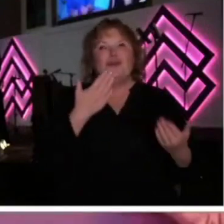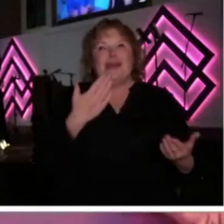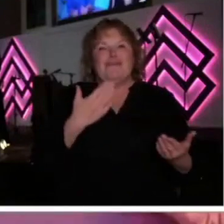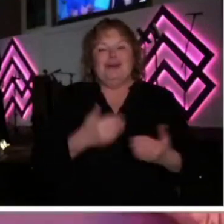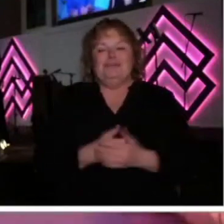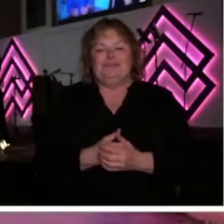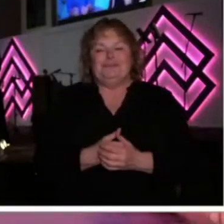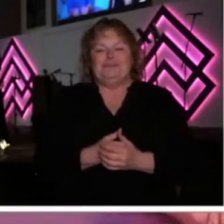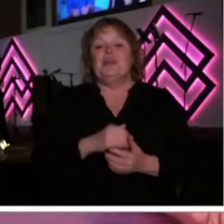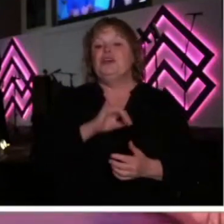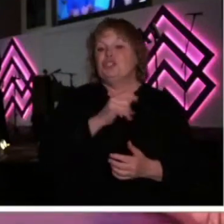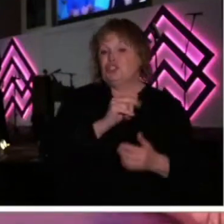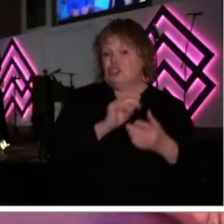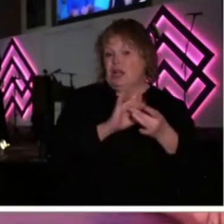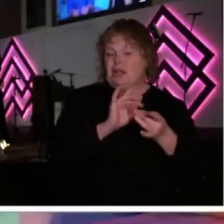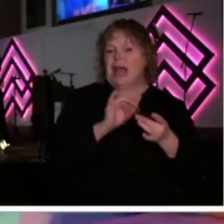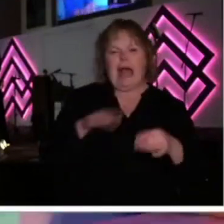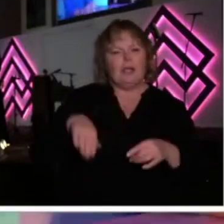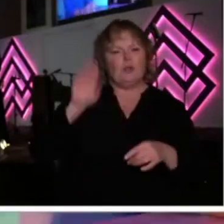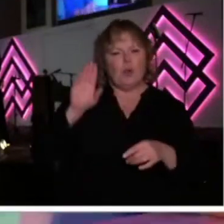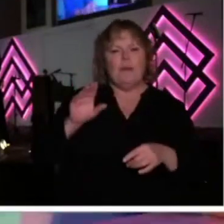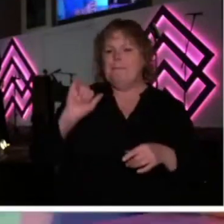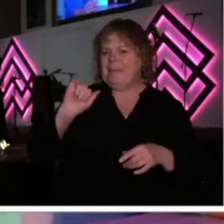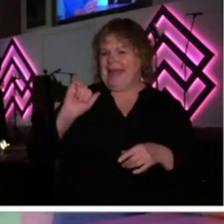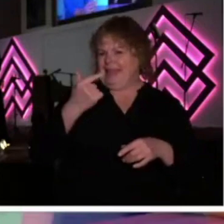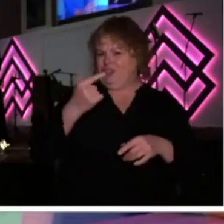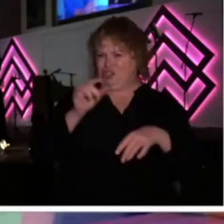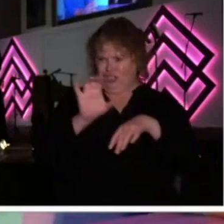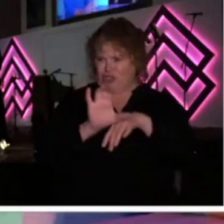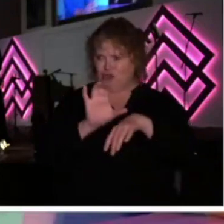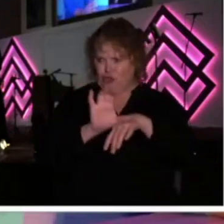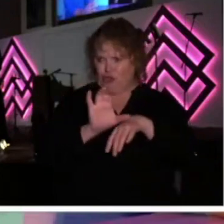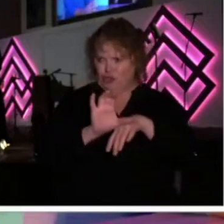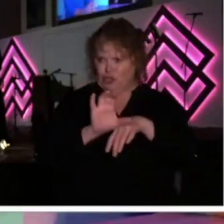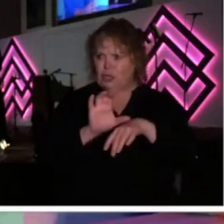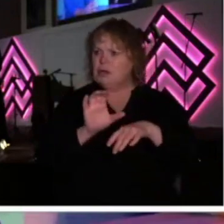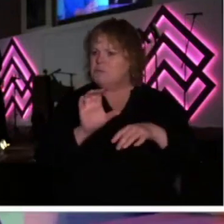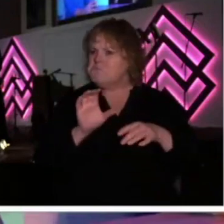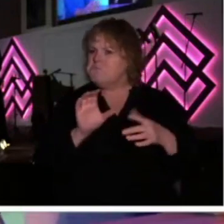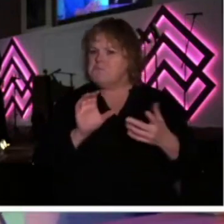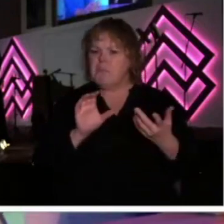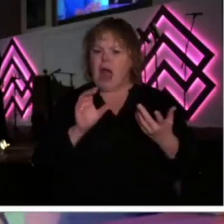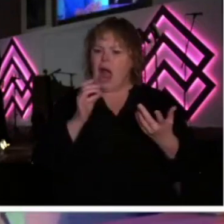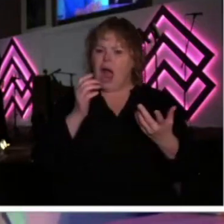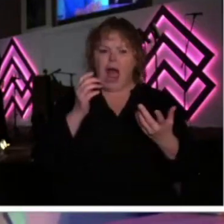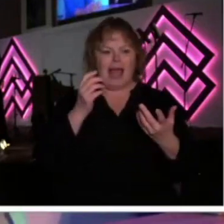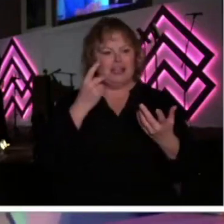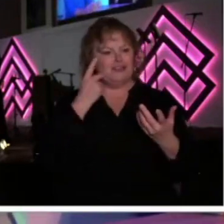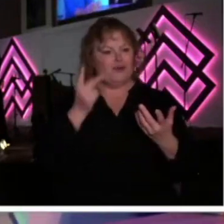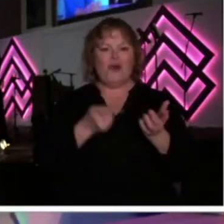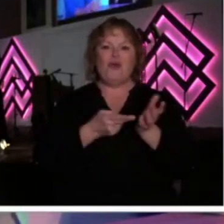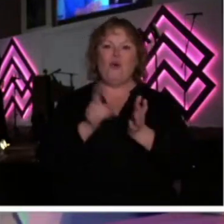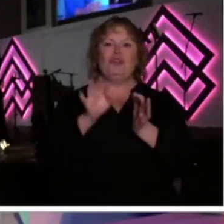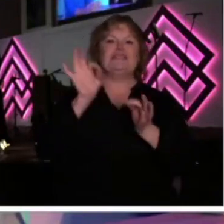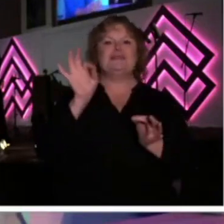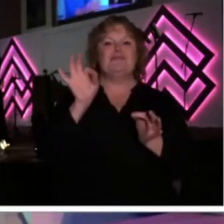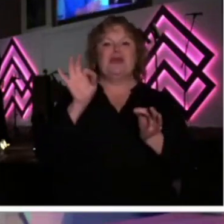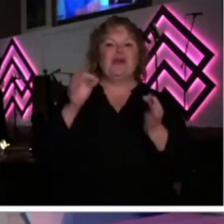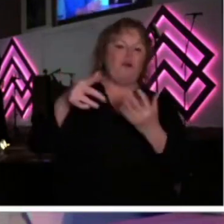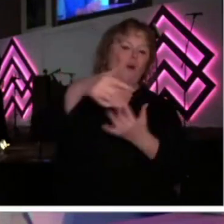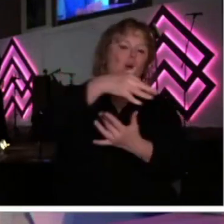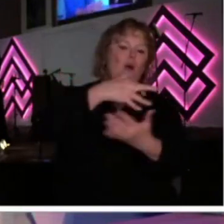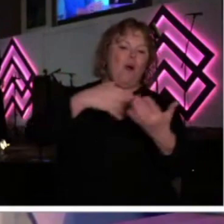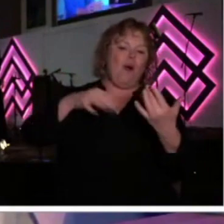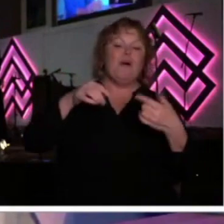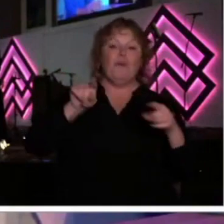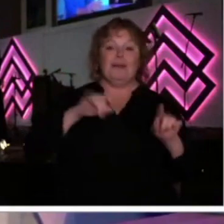When I grew up in an Assemblies of God church. And I got to see, really, the Spirit move as a little kid. And I knew what